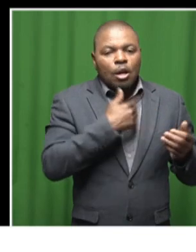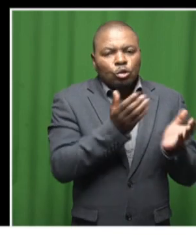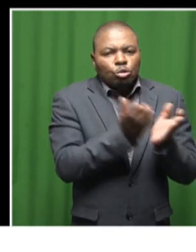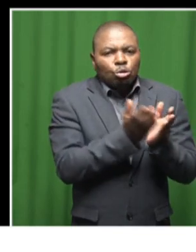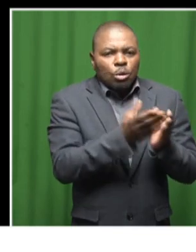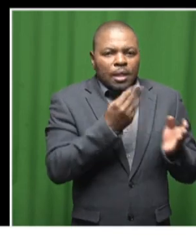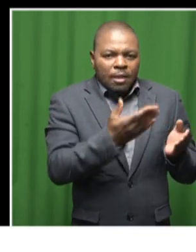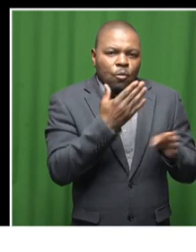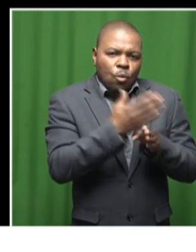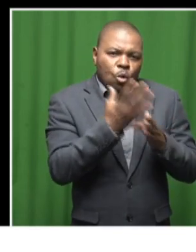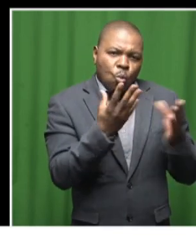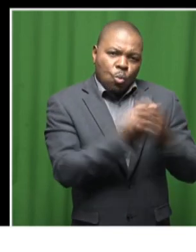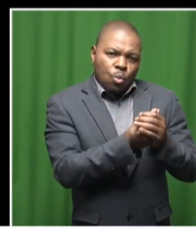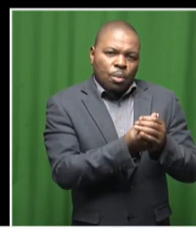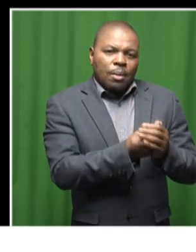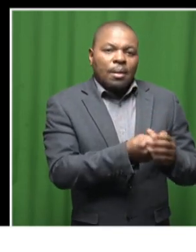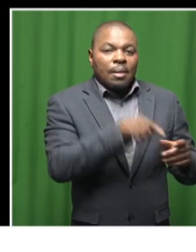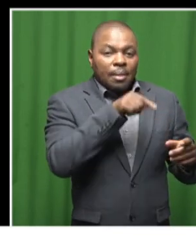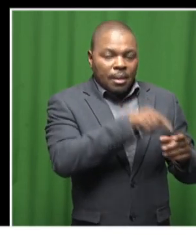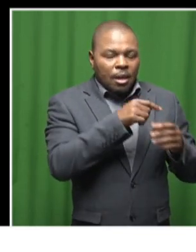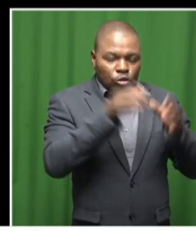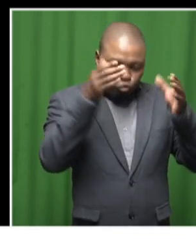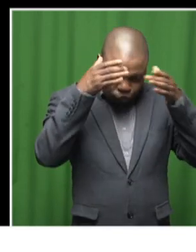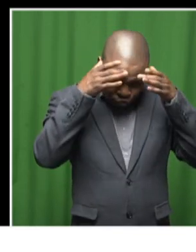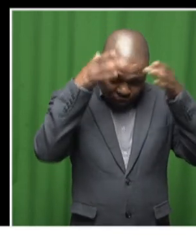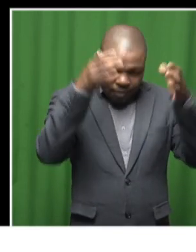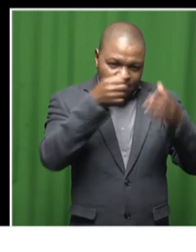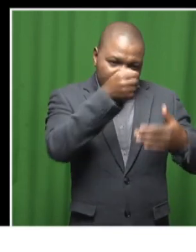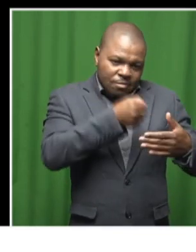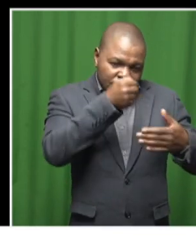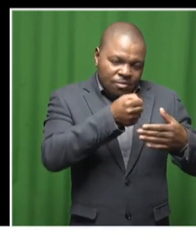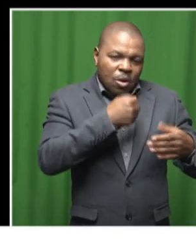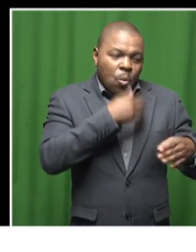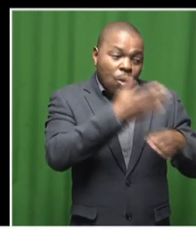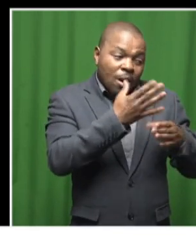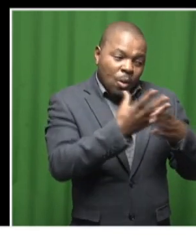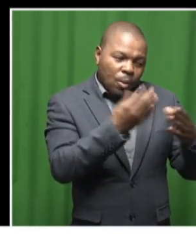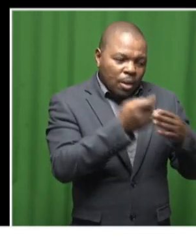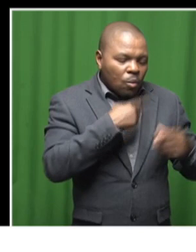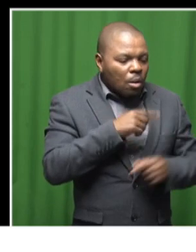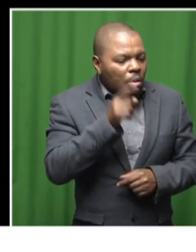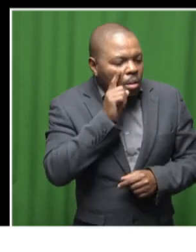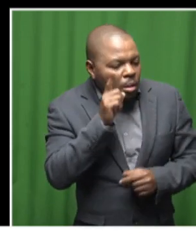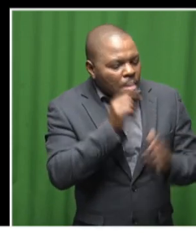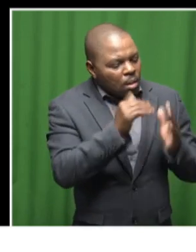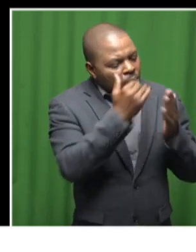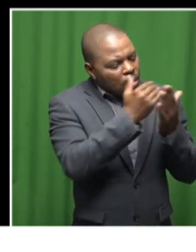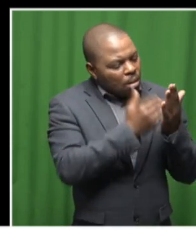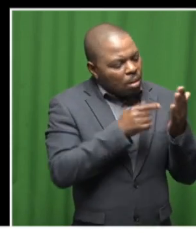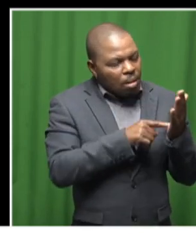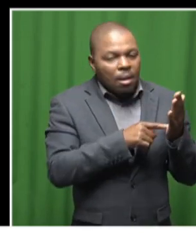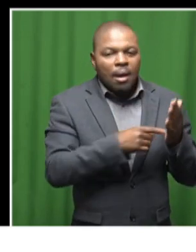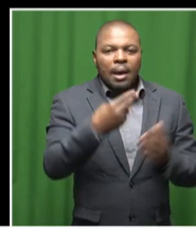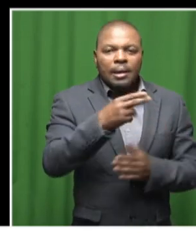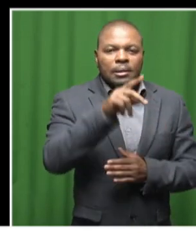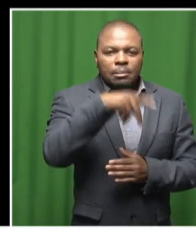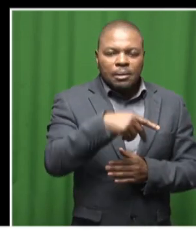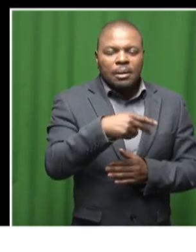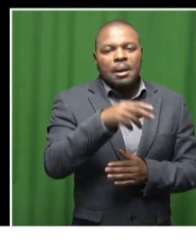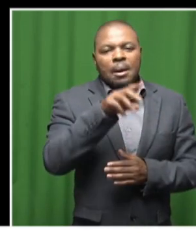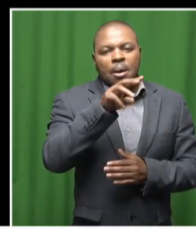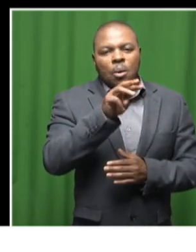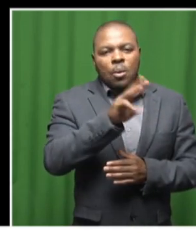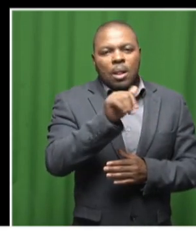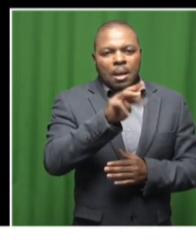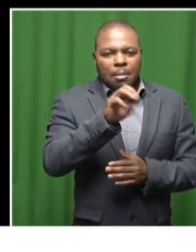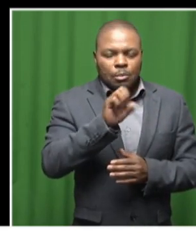school that we've worked with, and they've got a chef that we've brought on board to look at the menu for the HP Williams schools that we work with, working